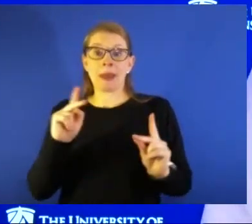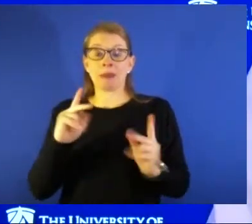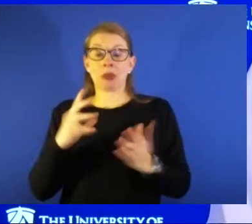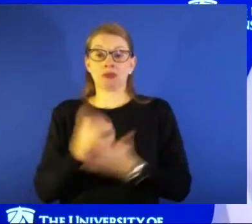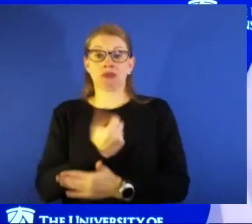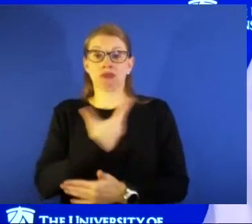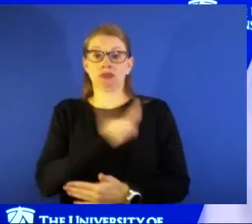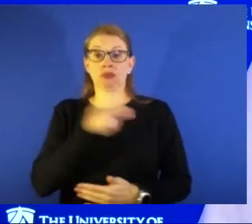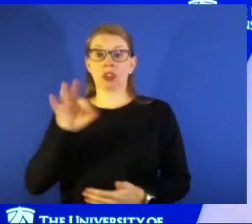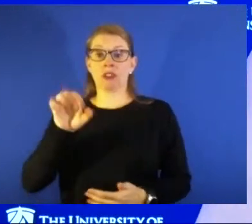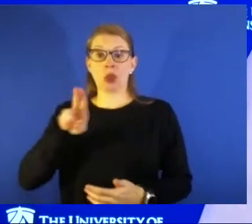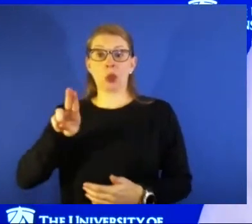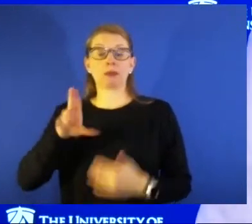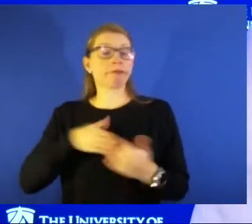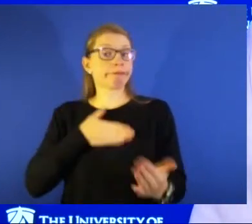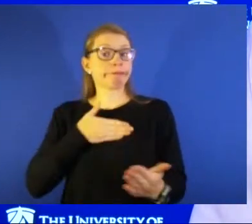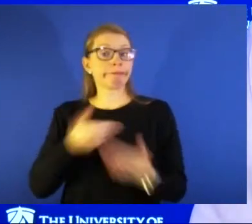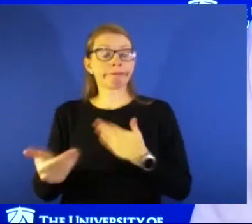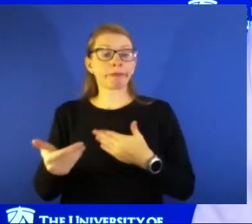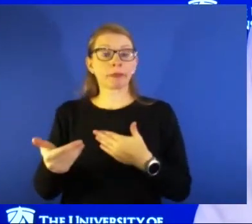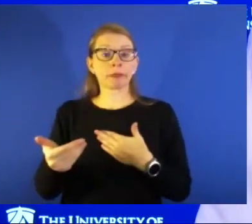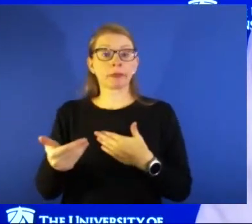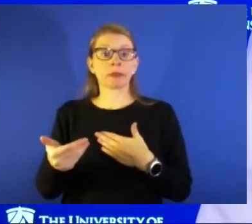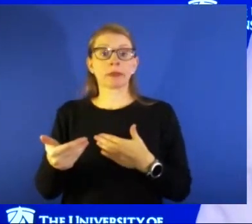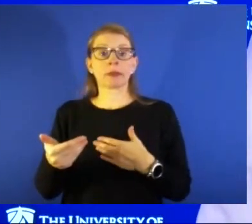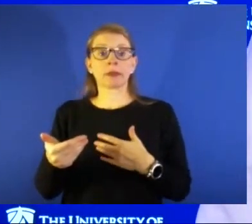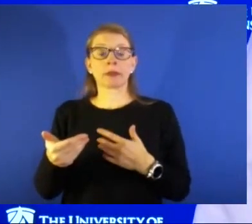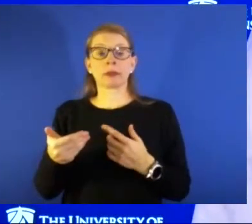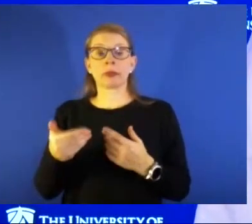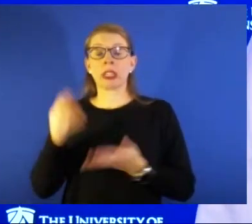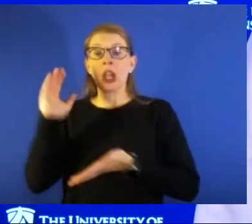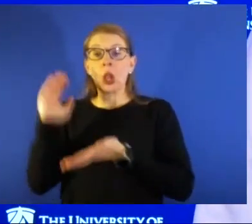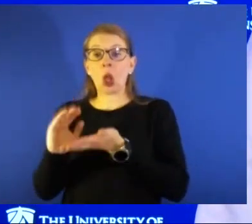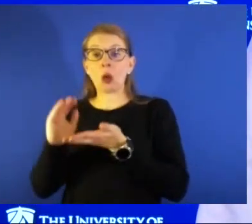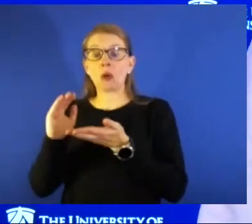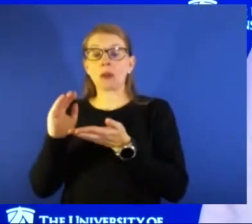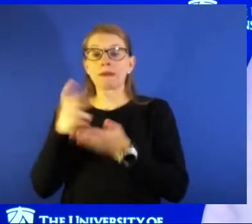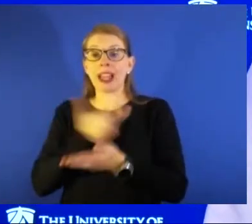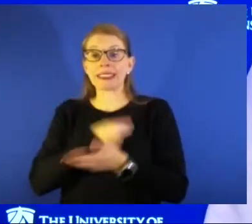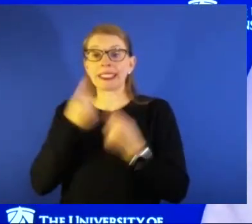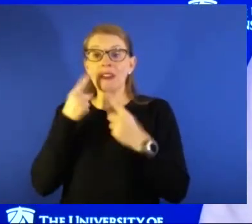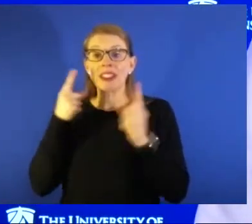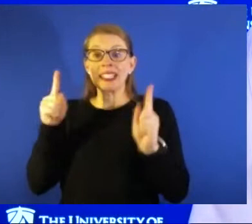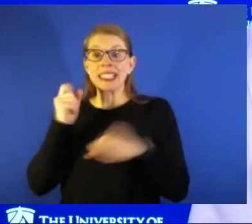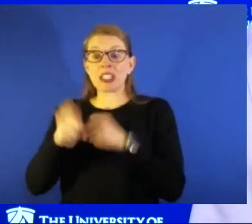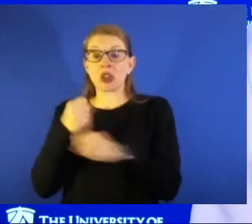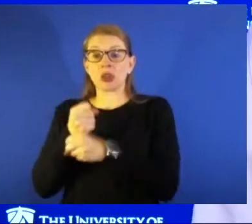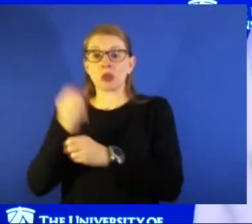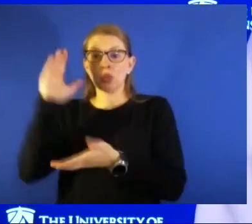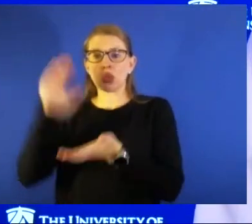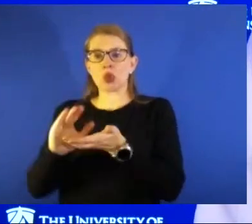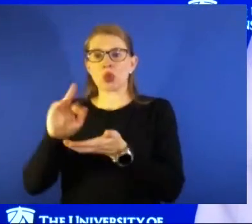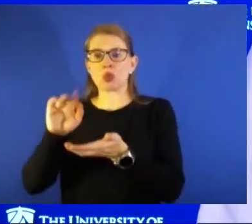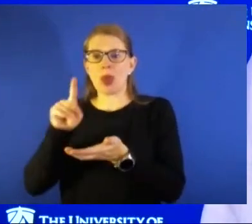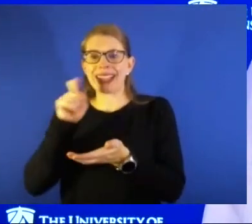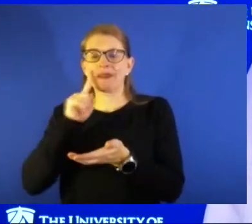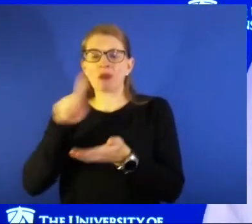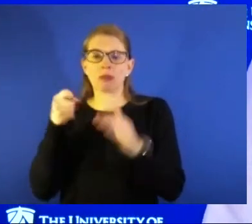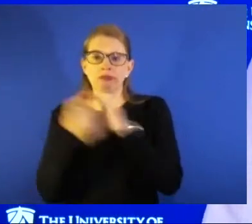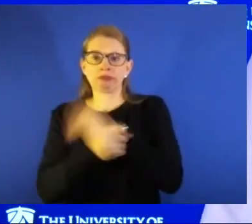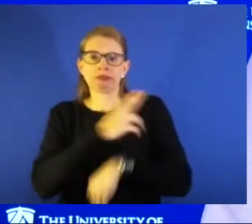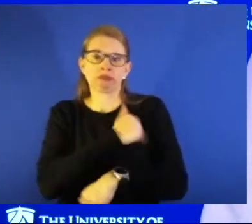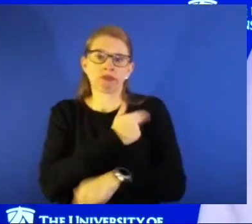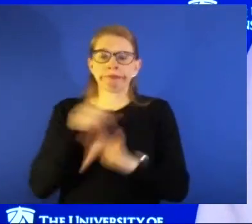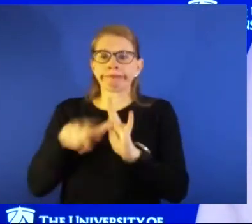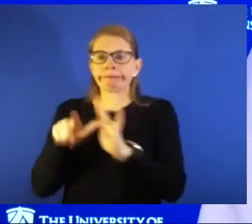vaccine, even in low vaccine efficacy years, still have reduced rates of hospitalization, missed days of work, and